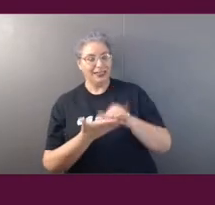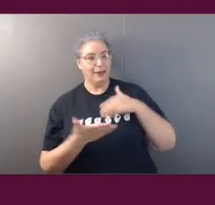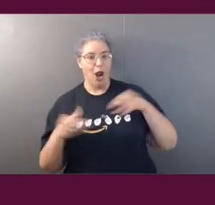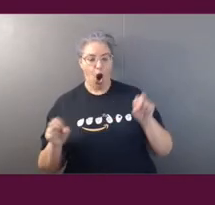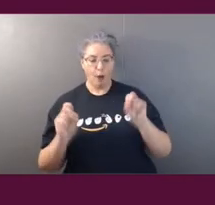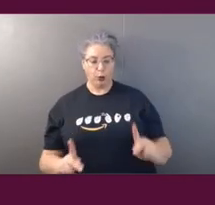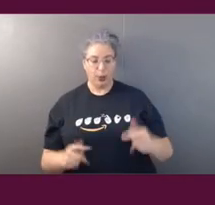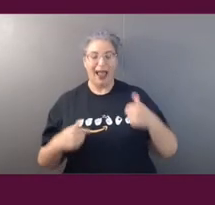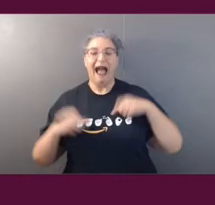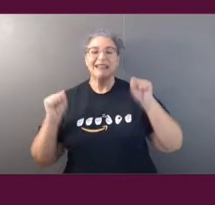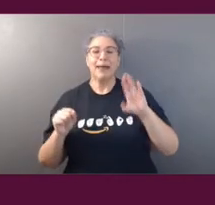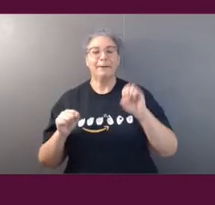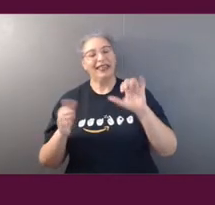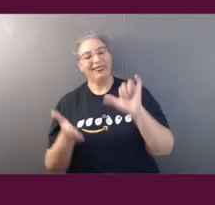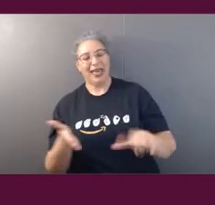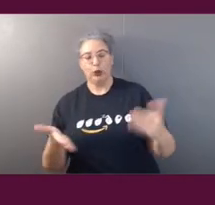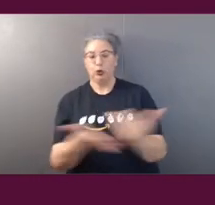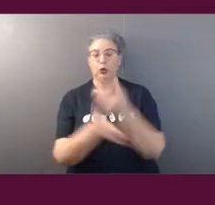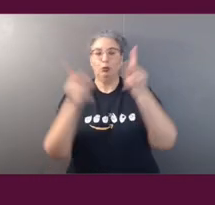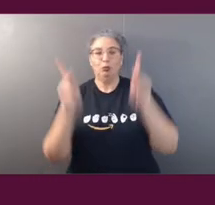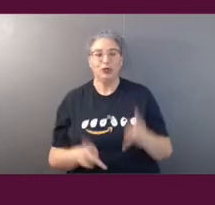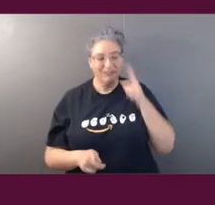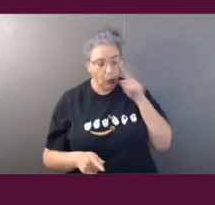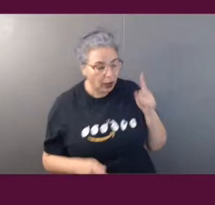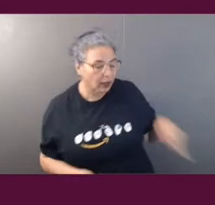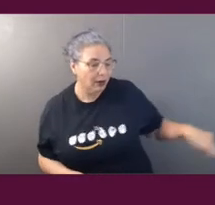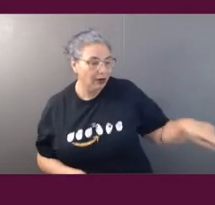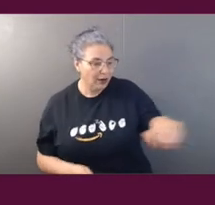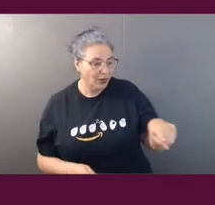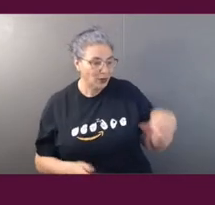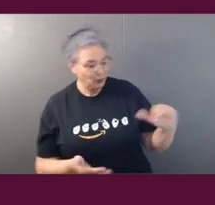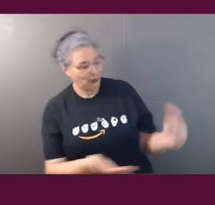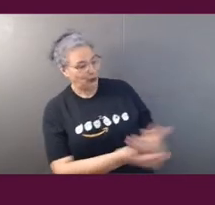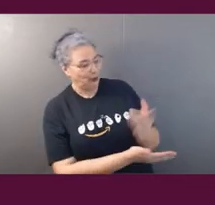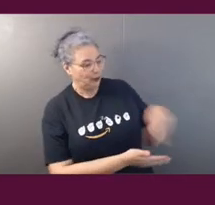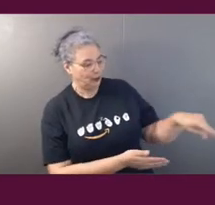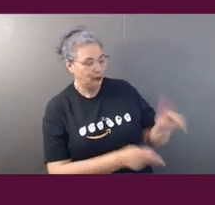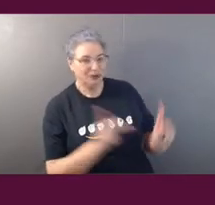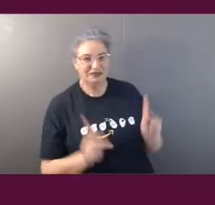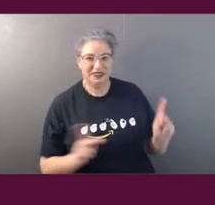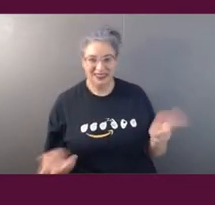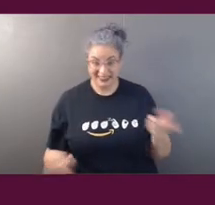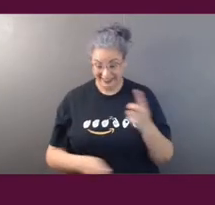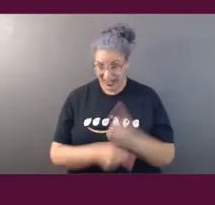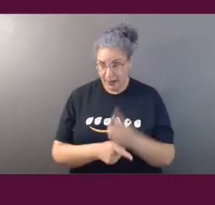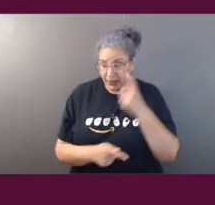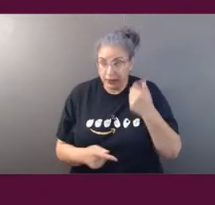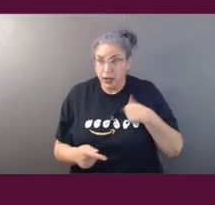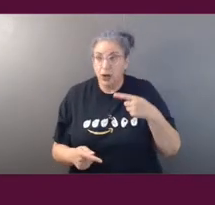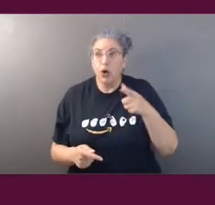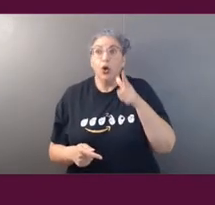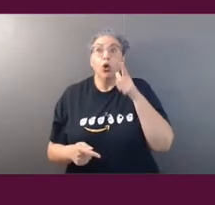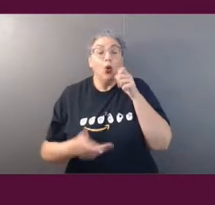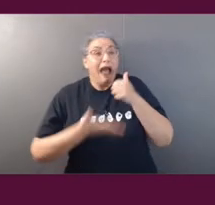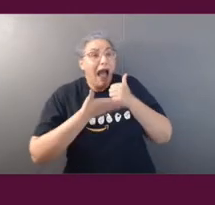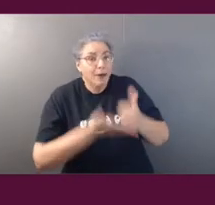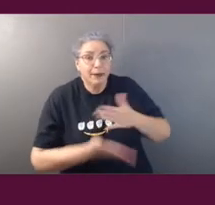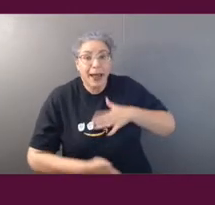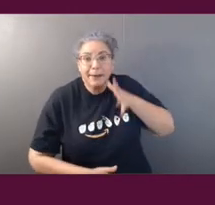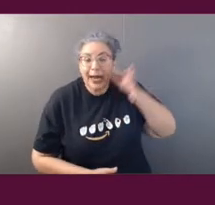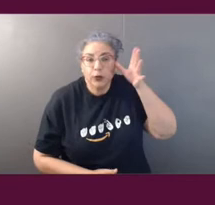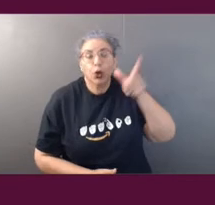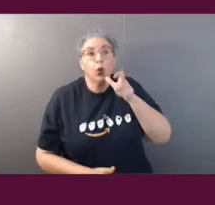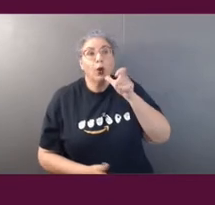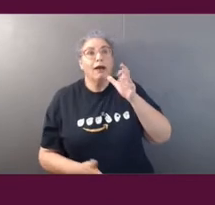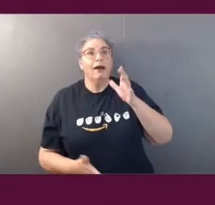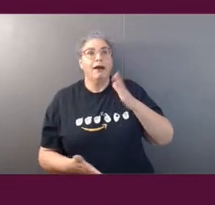be somebody else's stranger, because I will never be able to thank all the strangers that helped my parents come here and start a life where